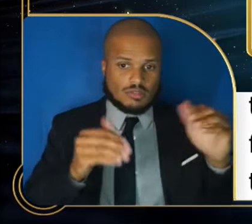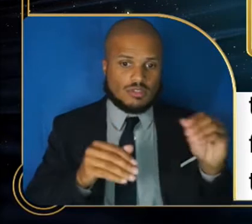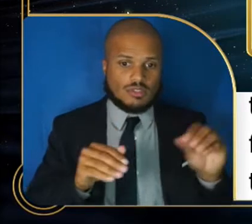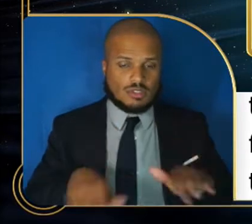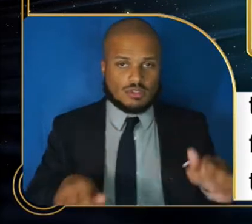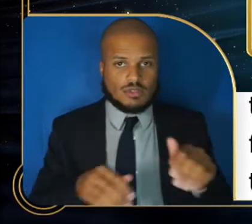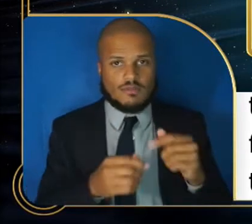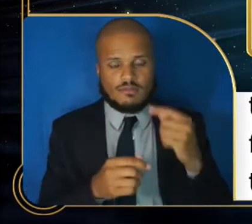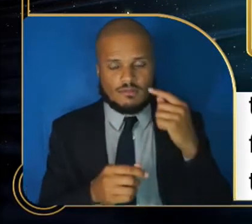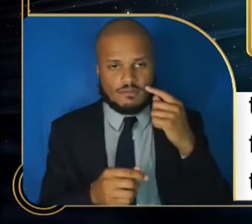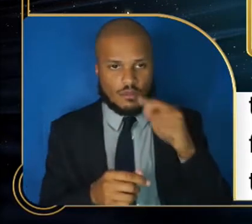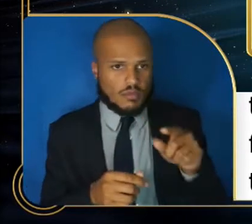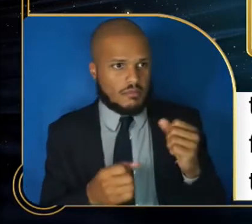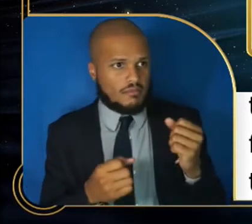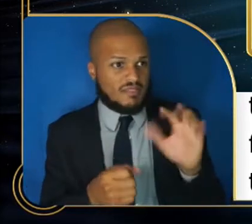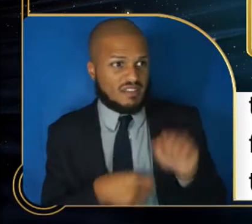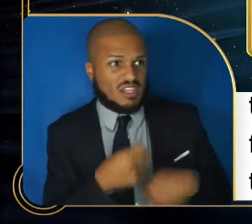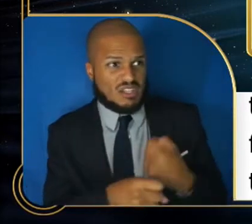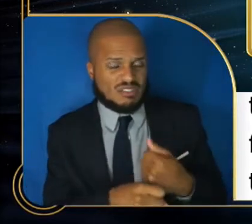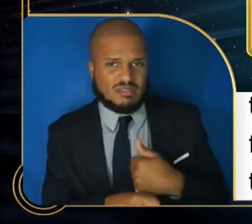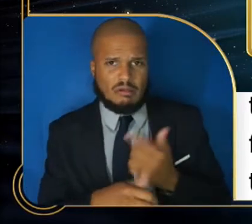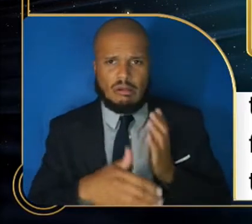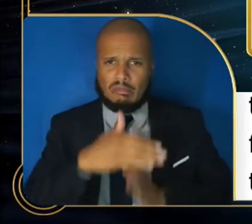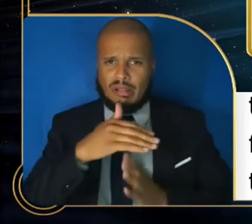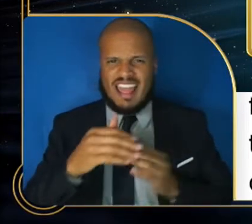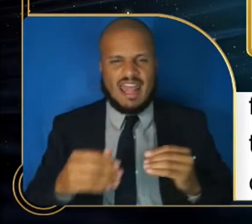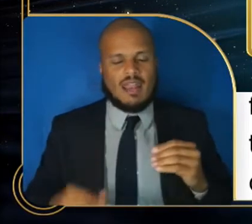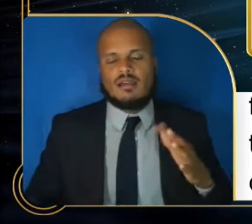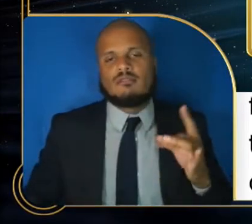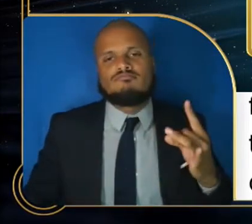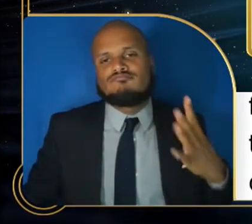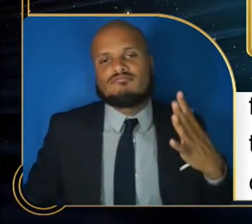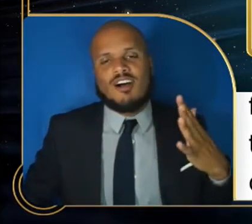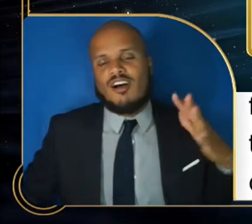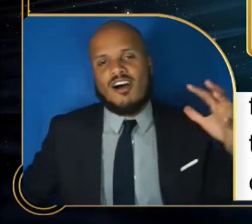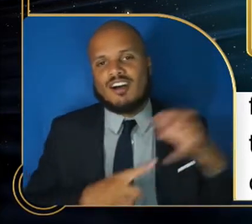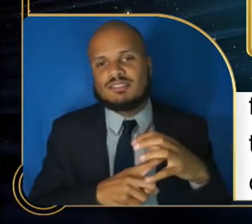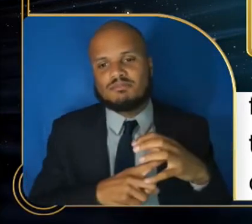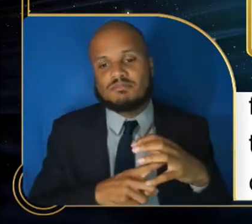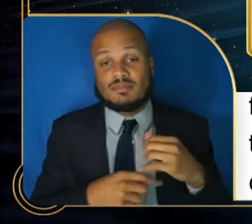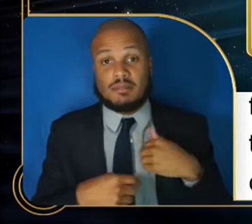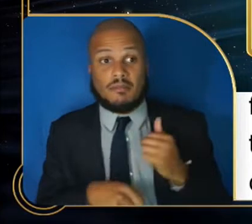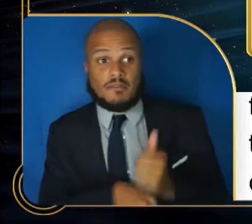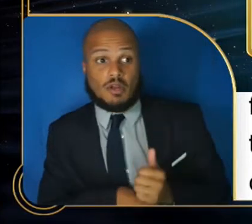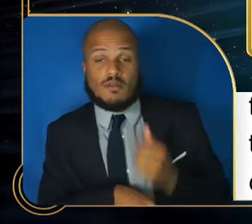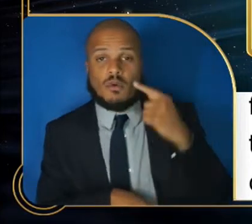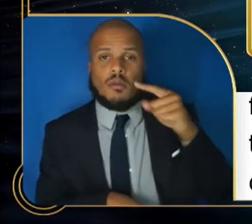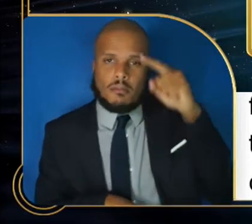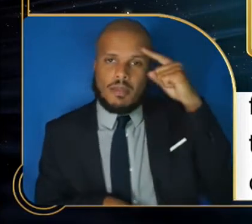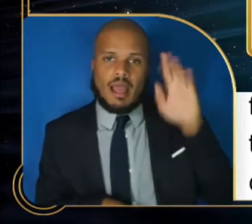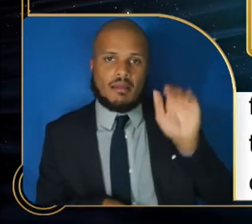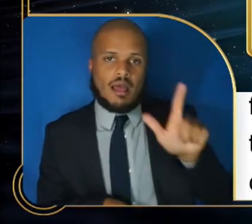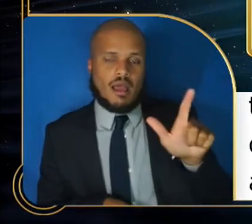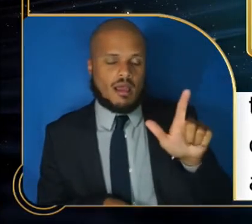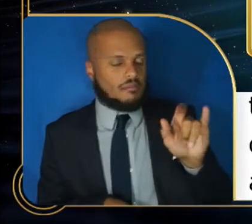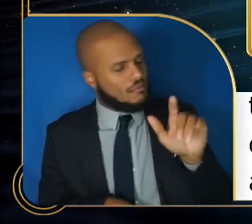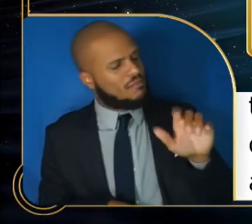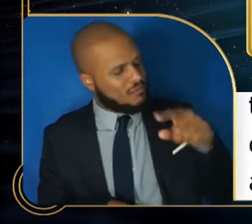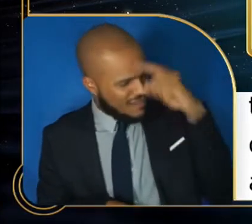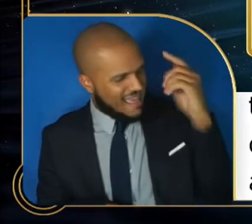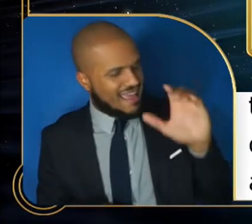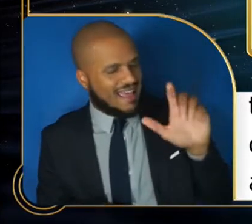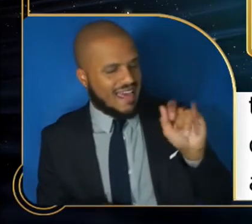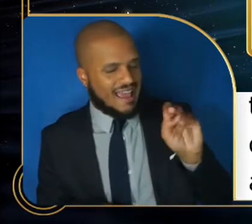years is humbling and hella awesome at the same time. Although I'm the founder, Call BlackLine is the creation of so many incredible Black femmes